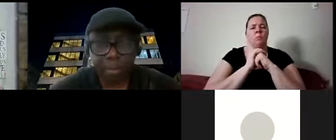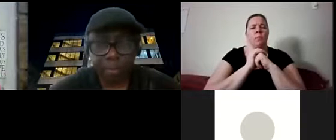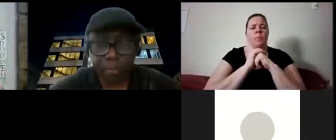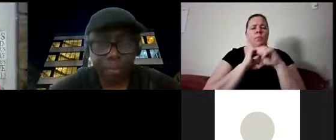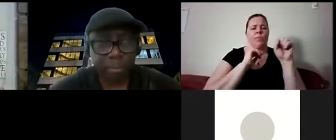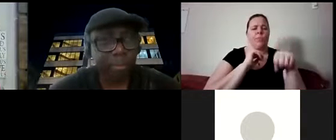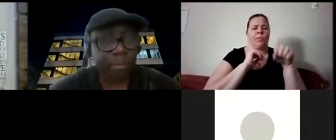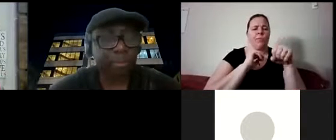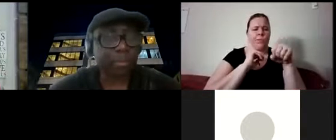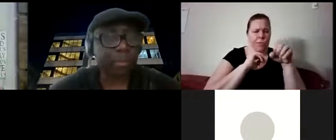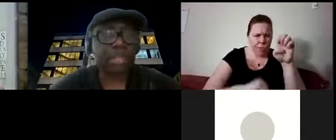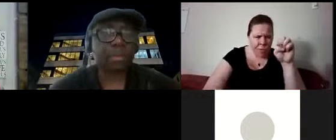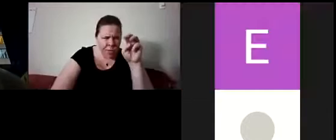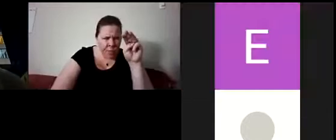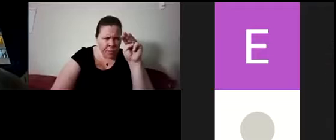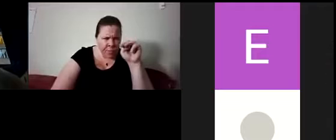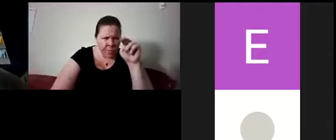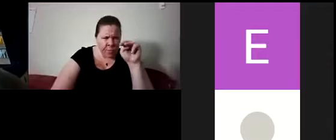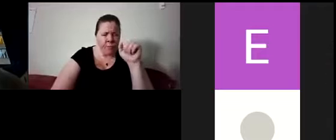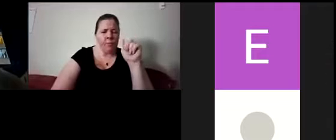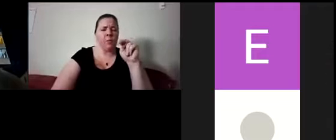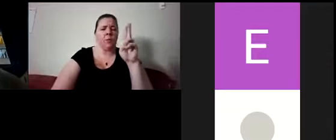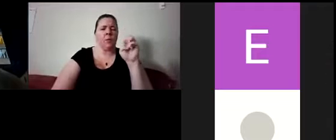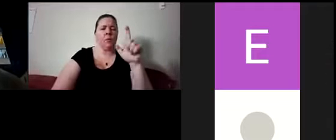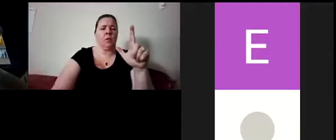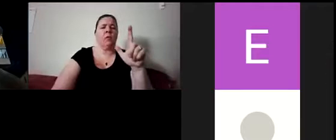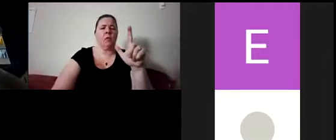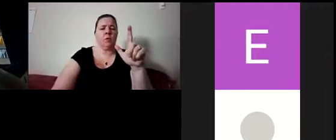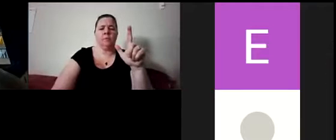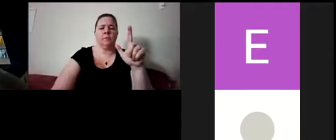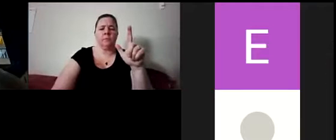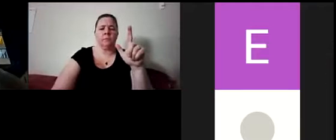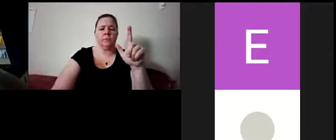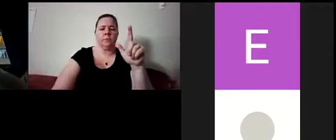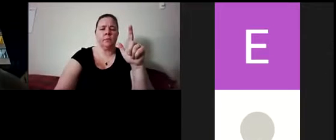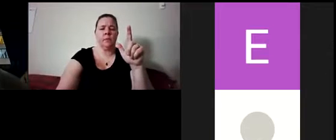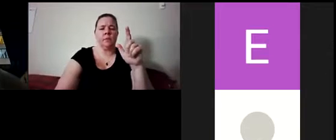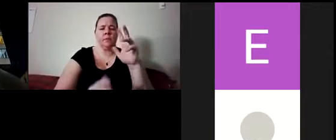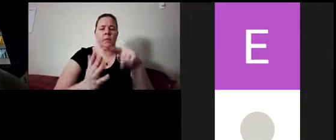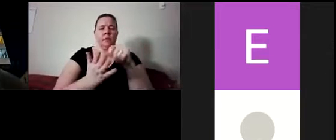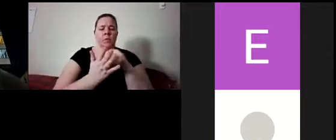Yes, I hope you can hear me now. We can hear Loud you. and clear. You have a video?